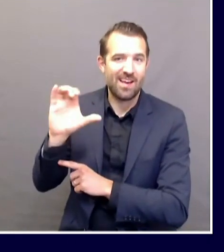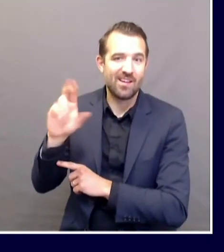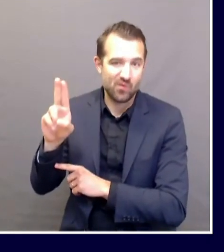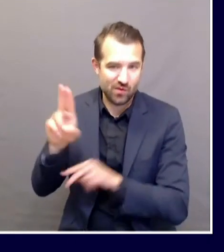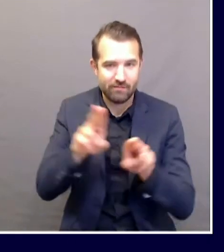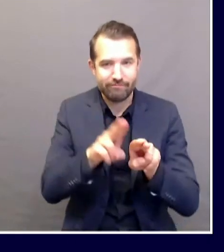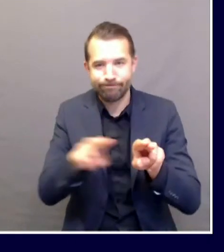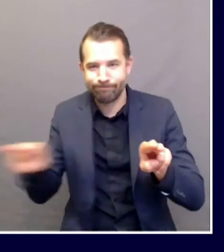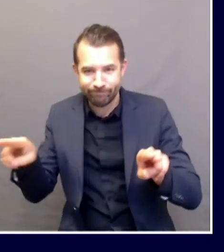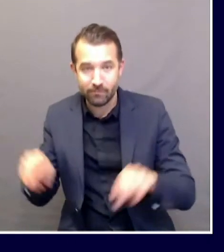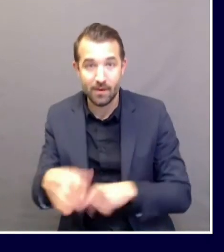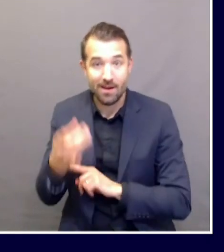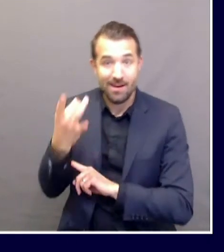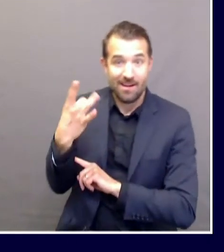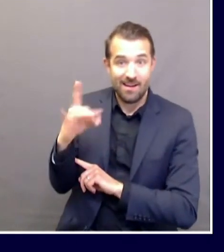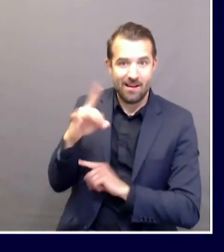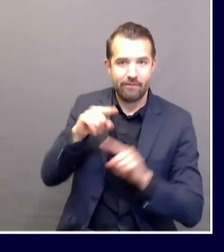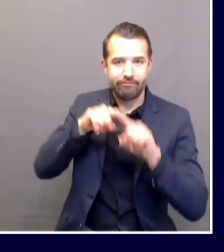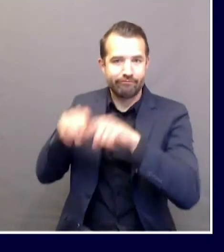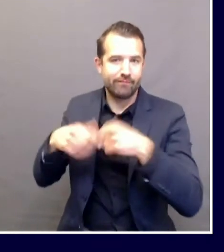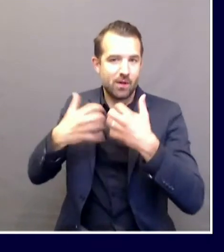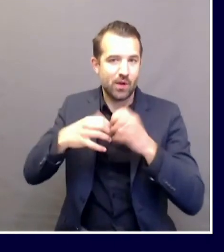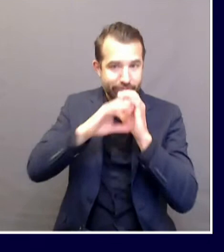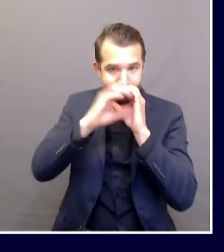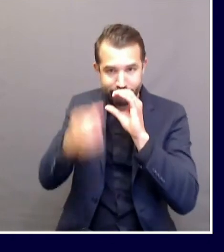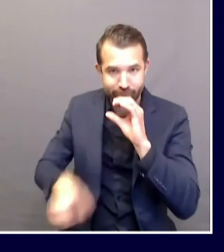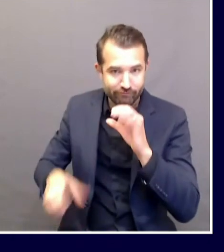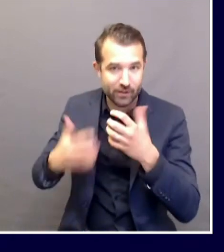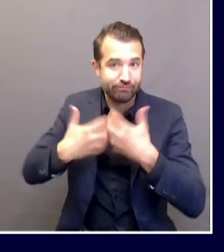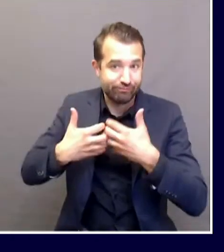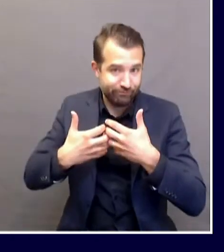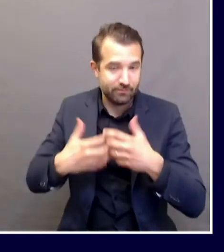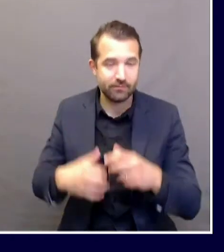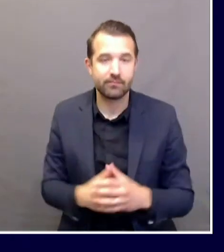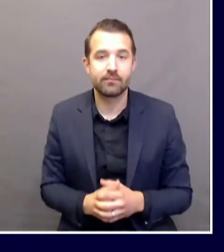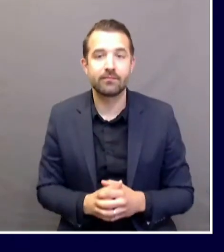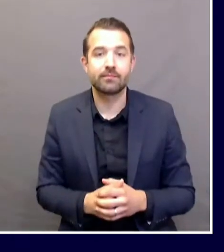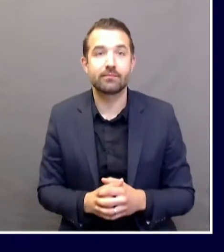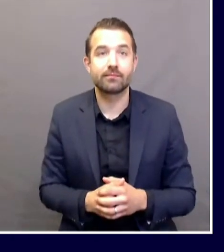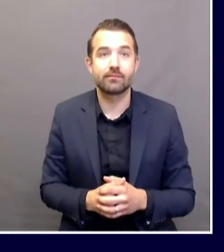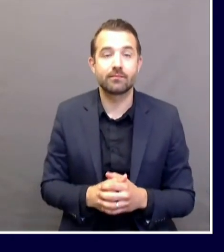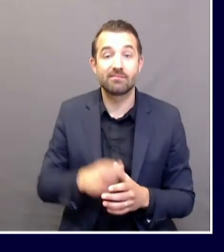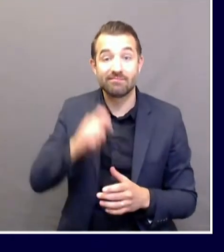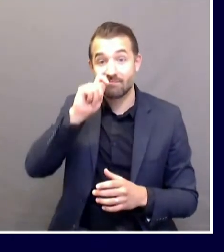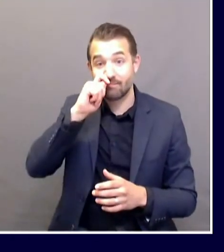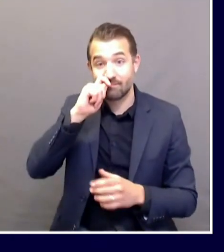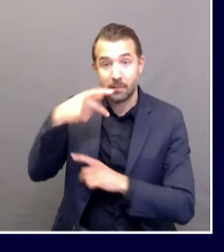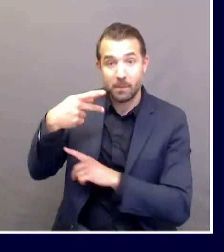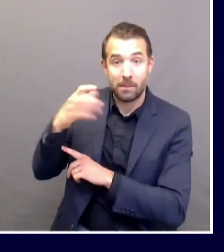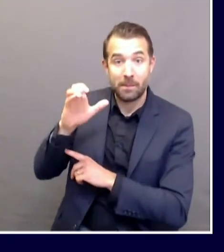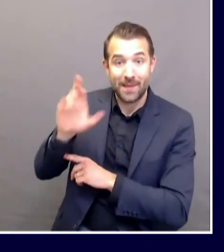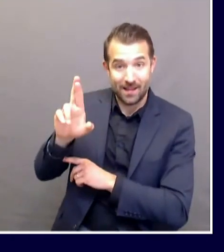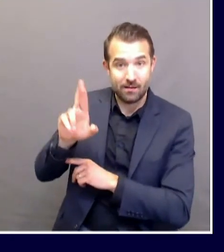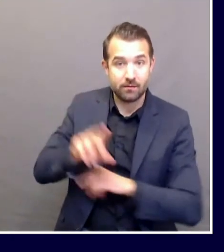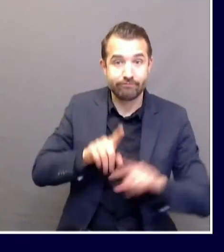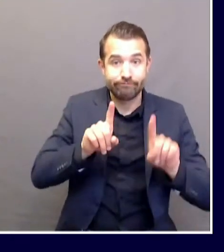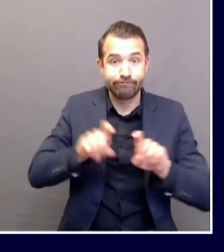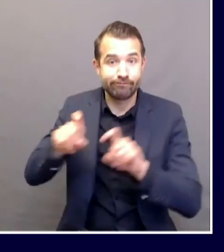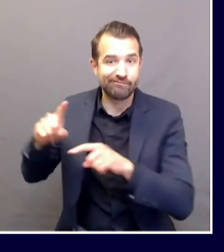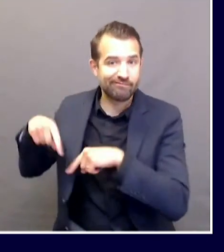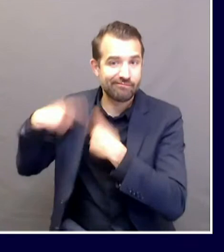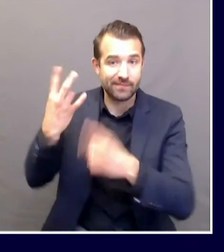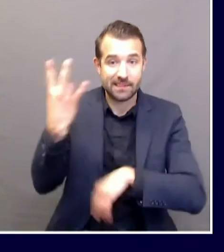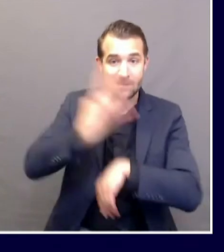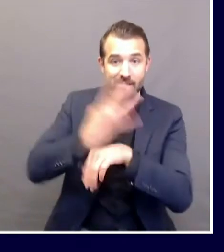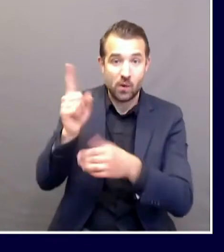ventilator. Our positivity rate for PCR tests conducted in the last 7 days has come down a